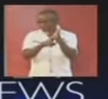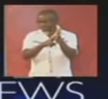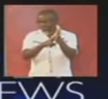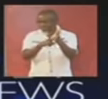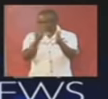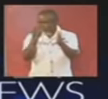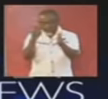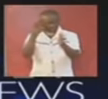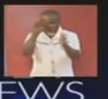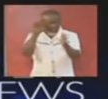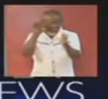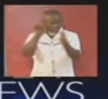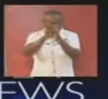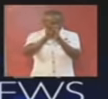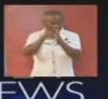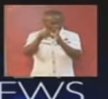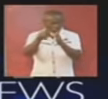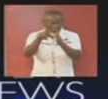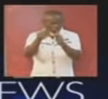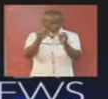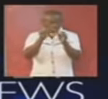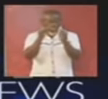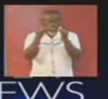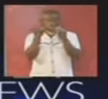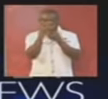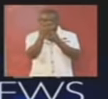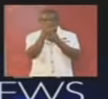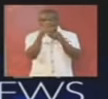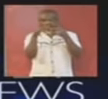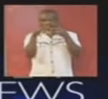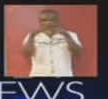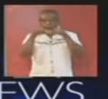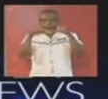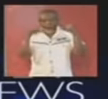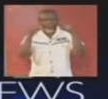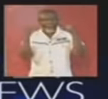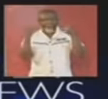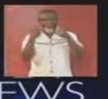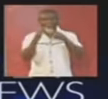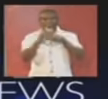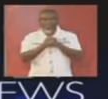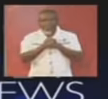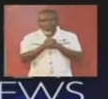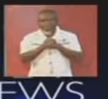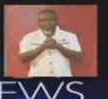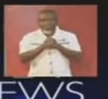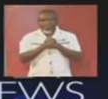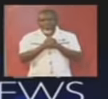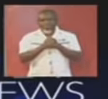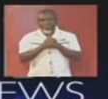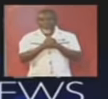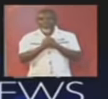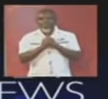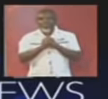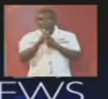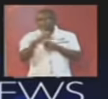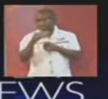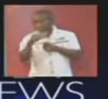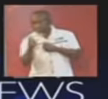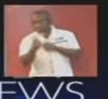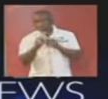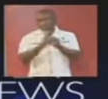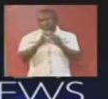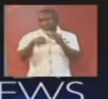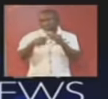you without a mask, etc. Can you just clarify that? And secondly, in terms of the Kovacs facility,